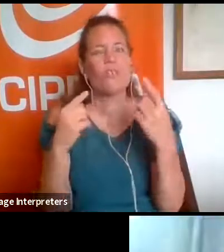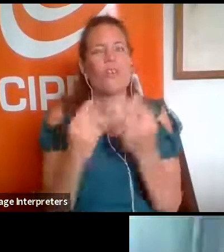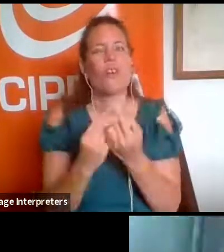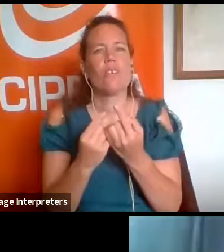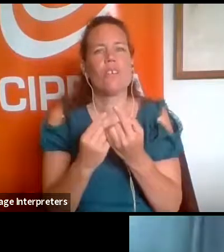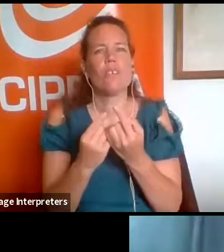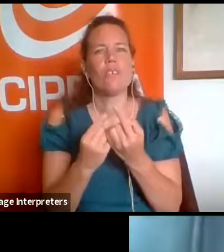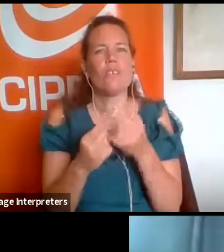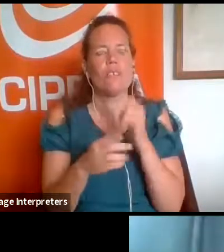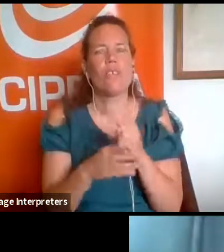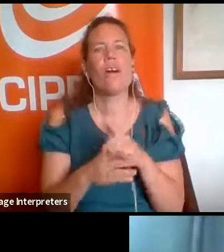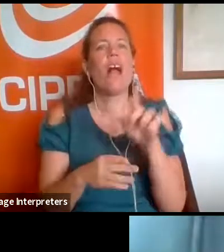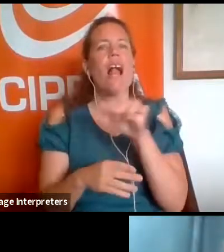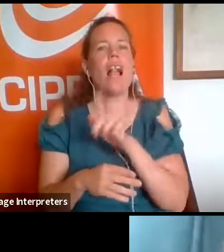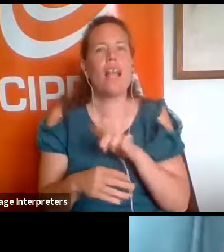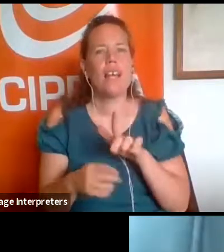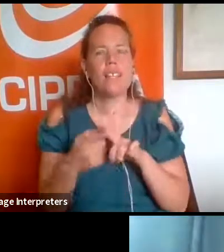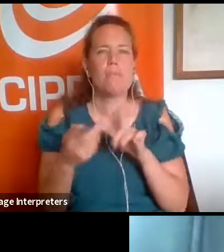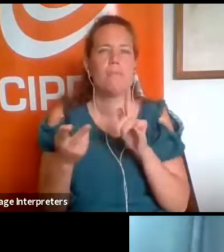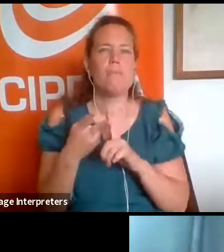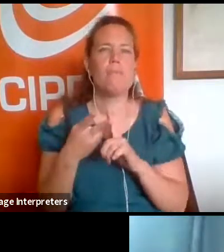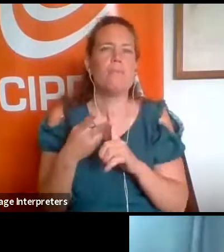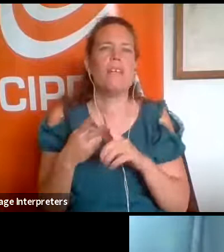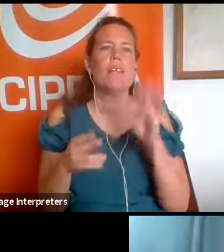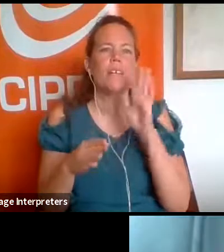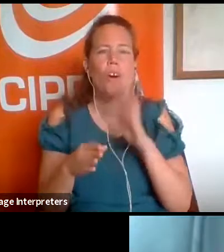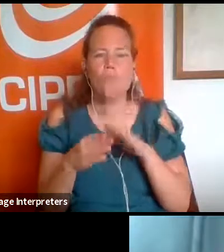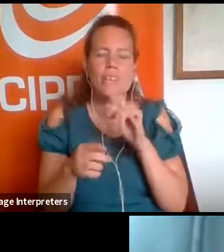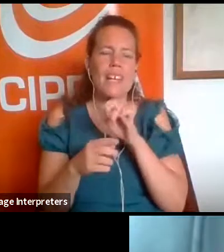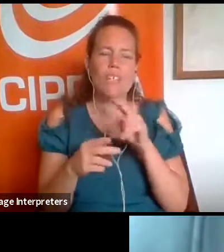lesbians, bisexual and queer women, and female sex workers.